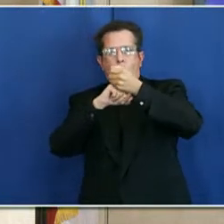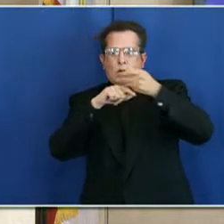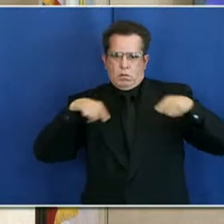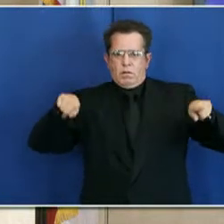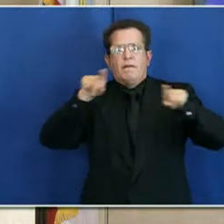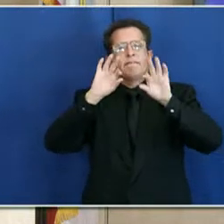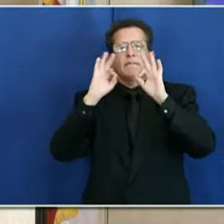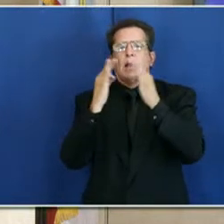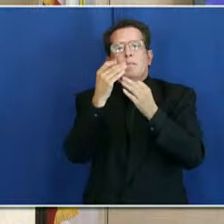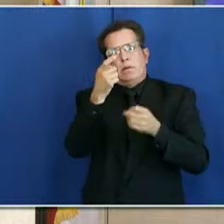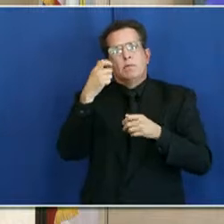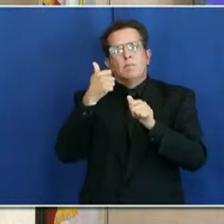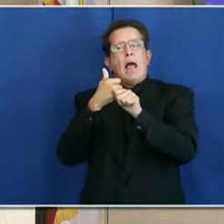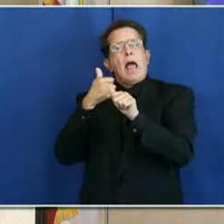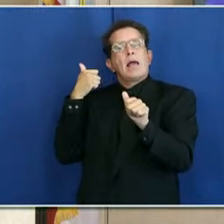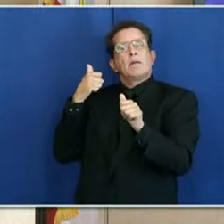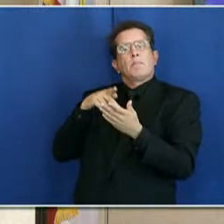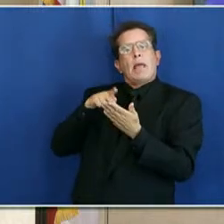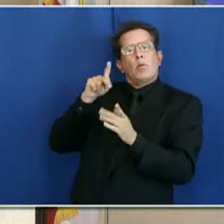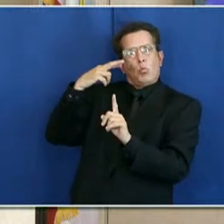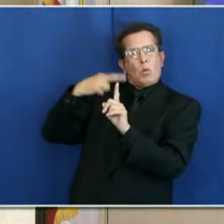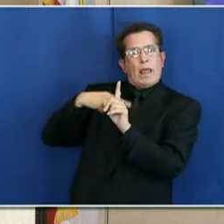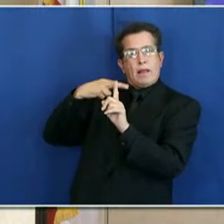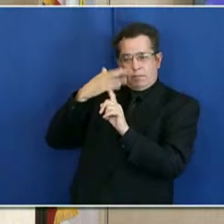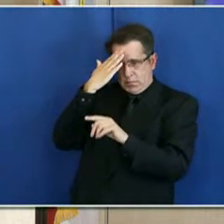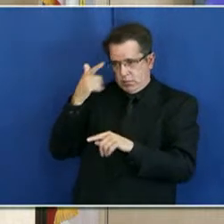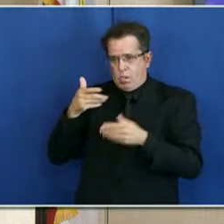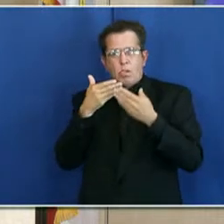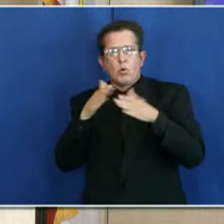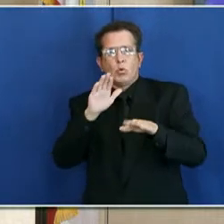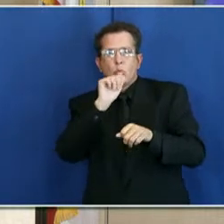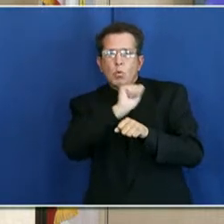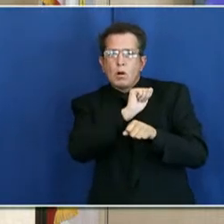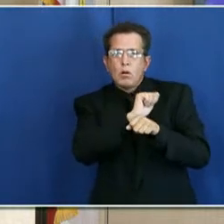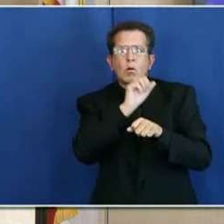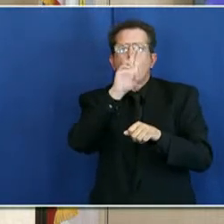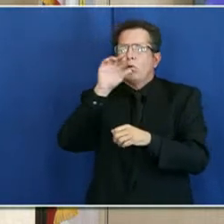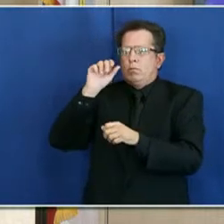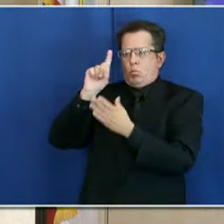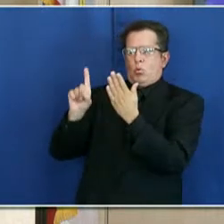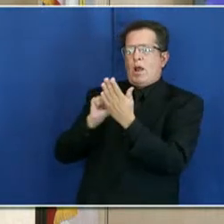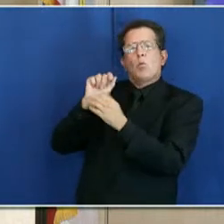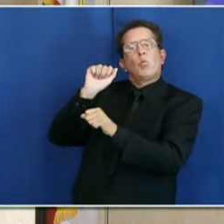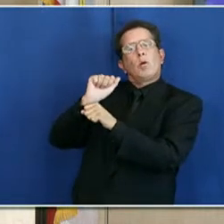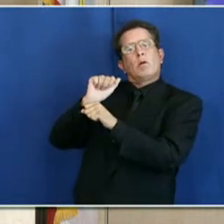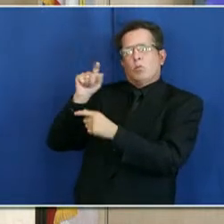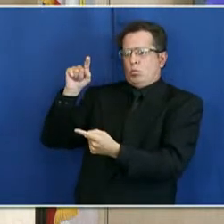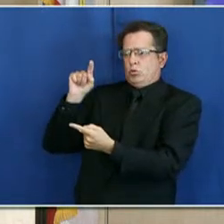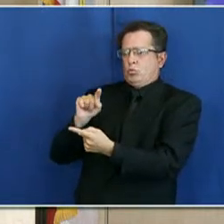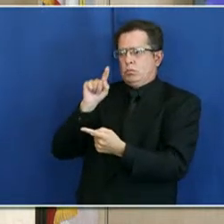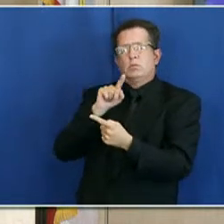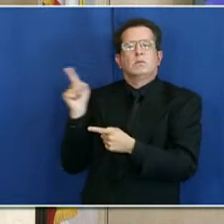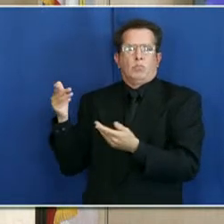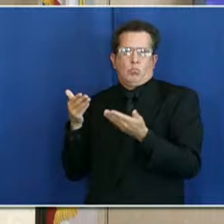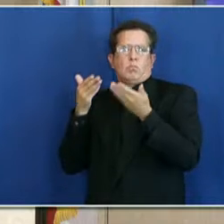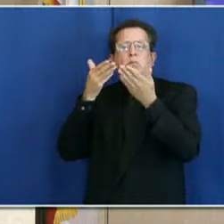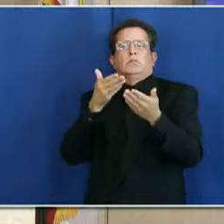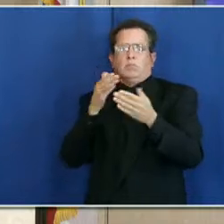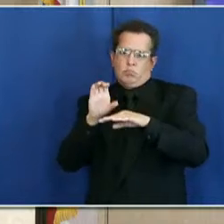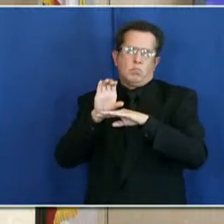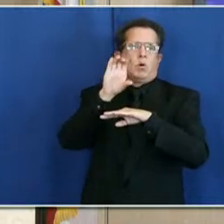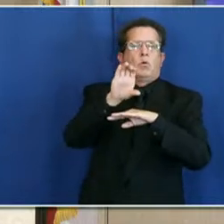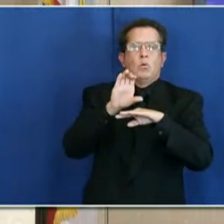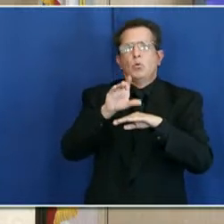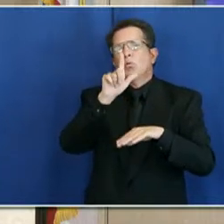rent payments because they've lost their job or seen their work hours reduced. The proposal provides $24